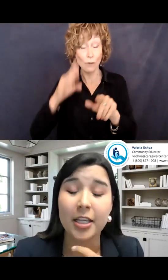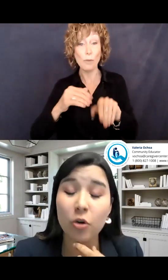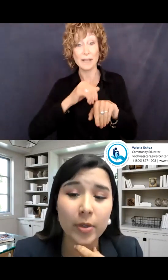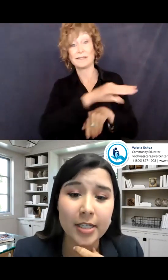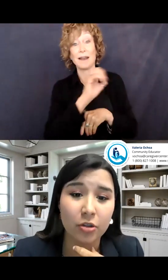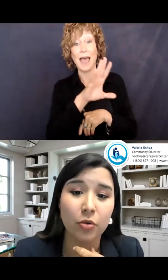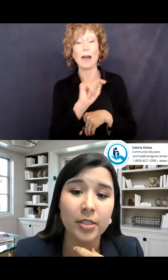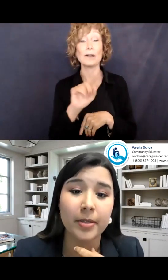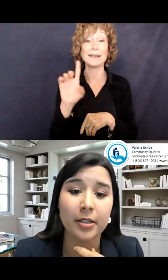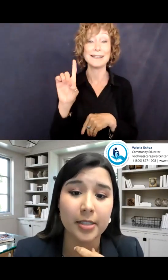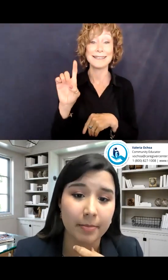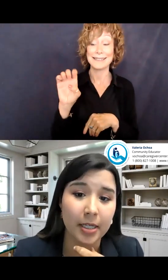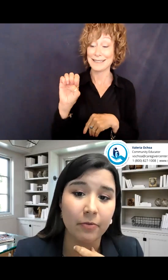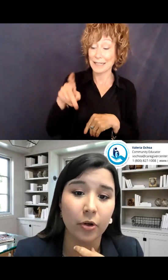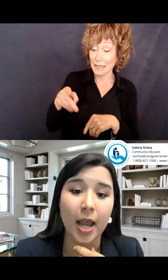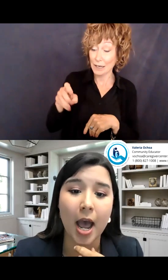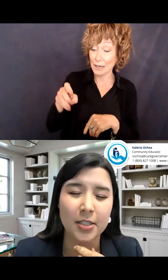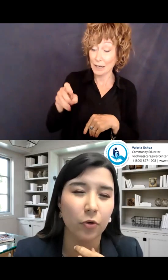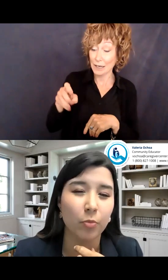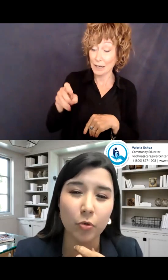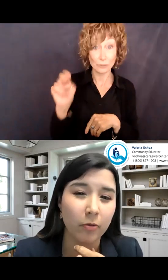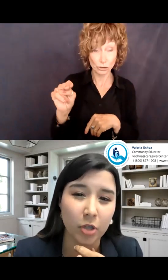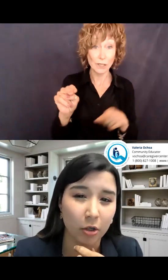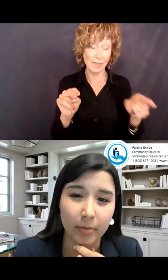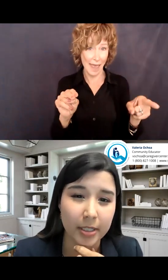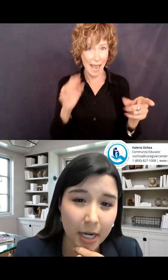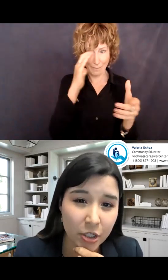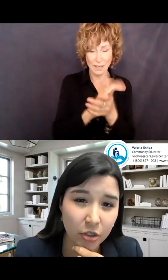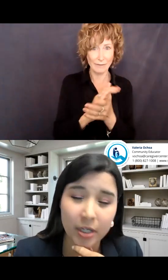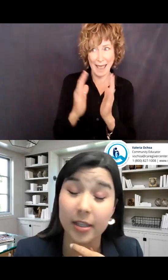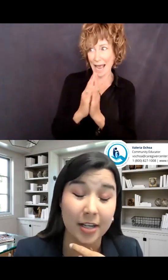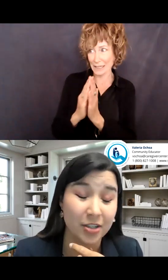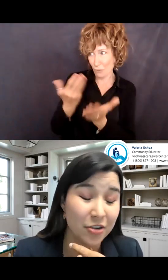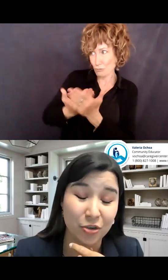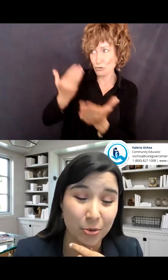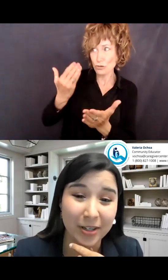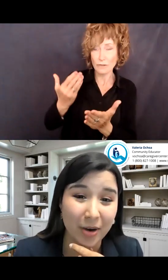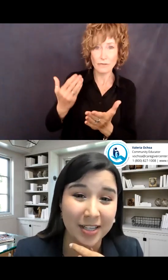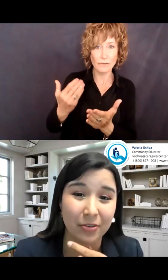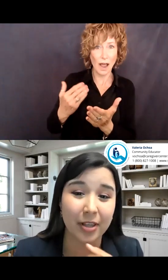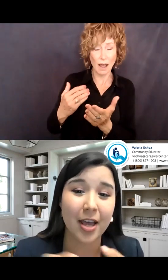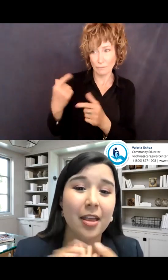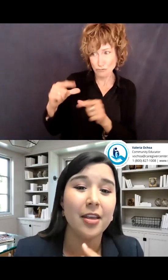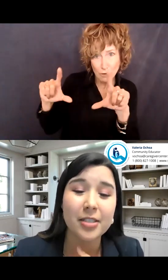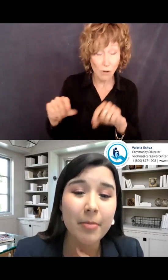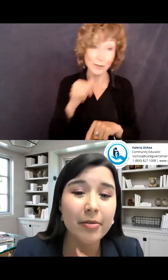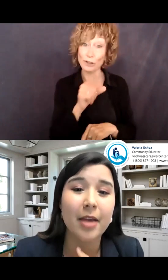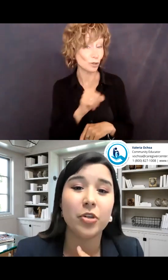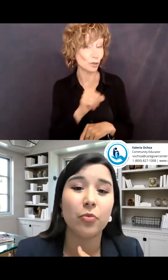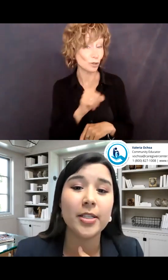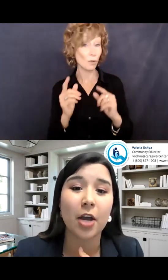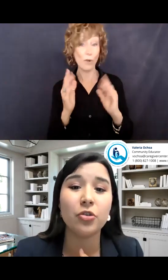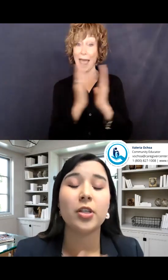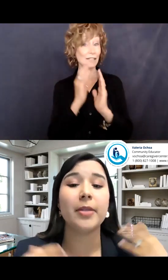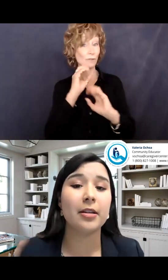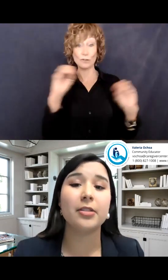undocumented, they don't reach out to us because they believe we're going to ask for proof of documentation, and that's not true. We don't ask for that. Some of them